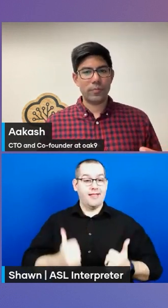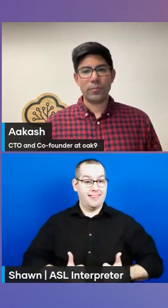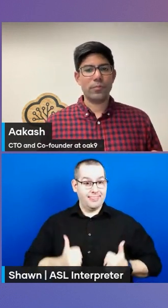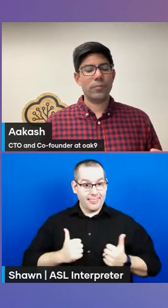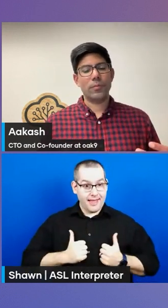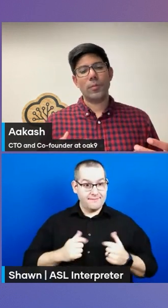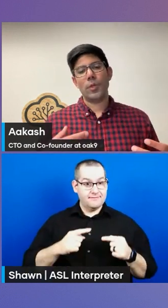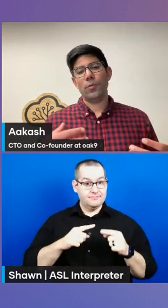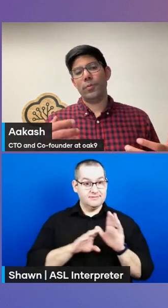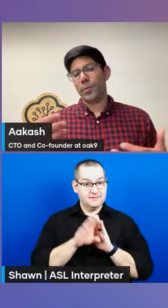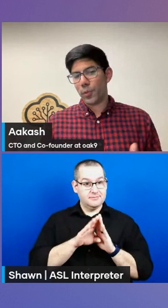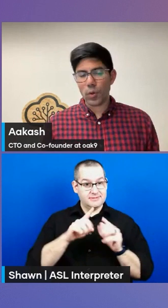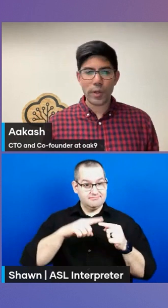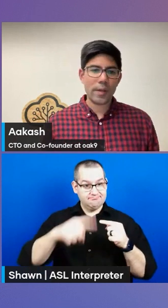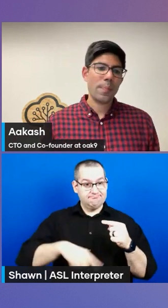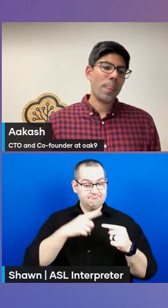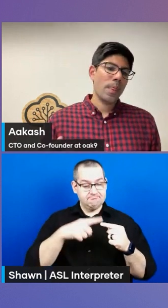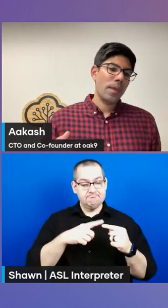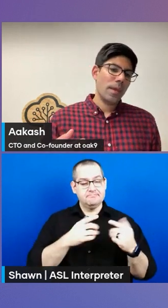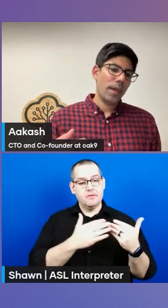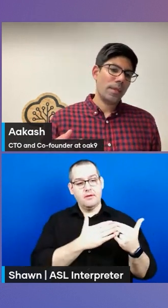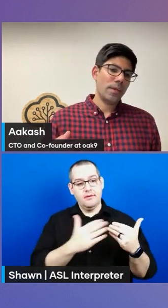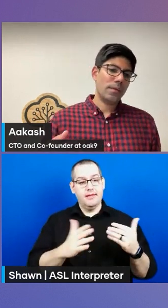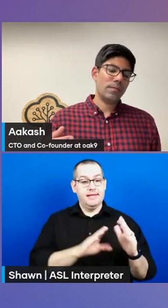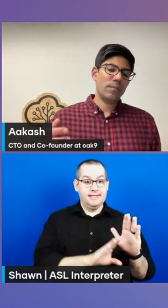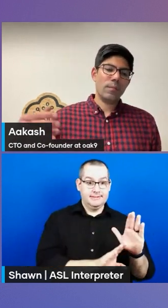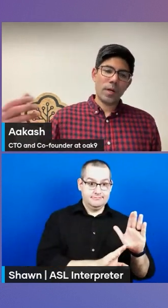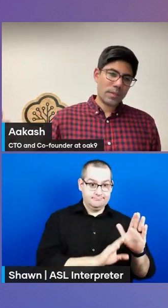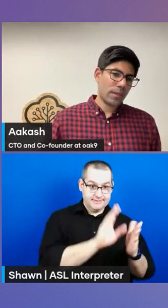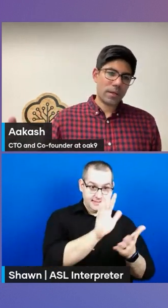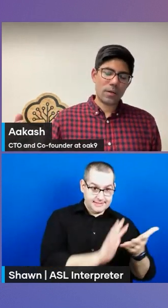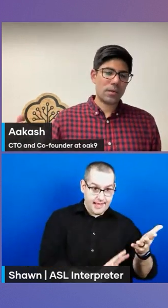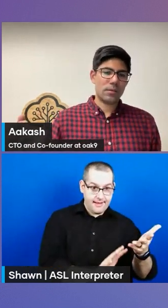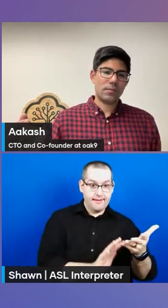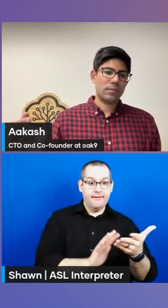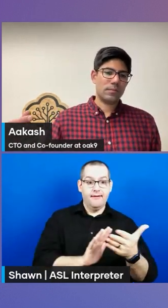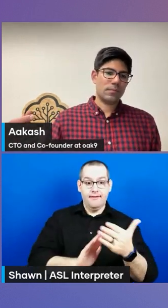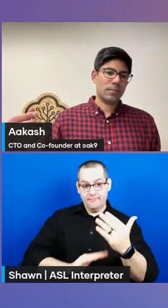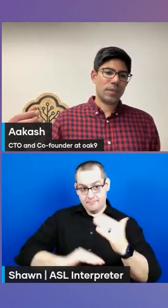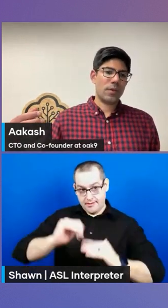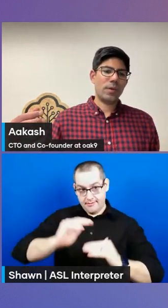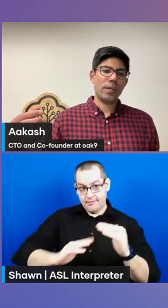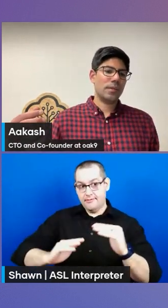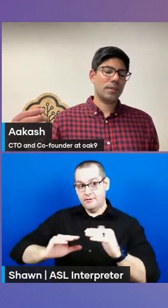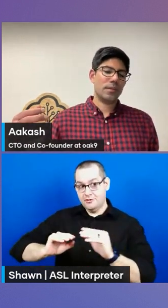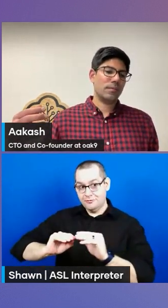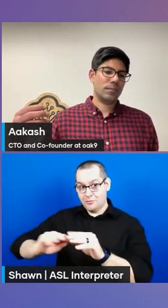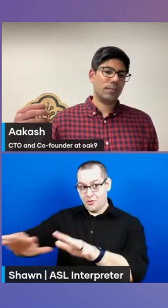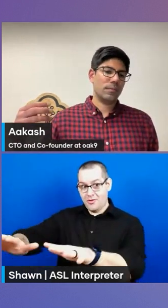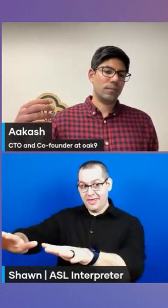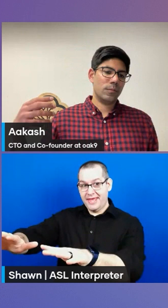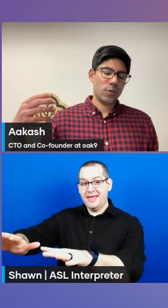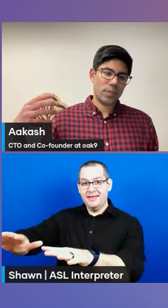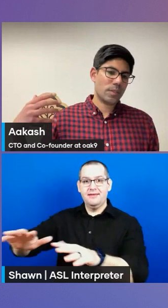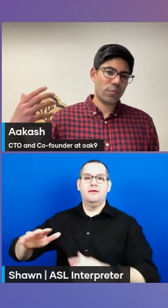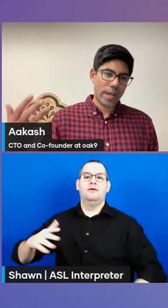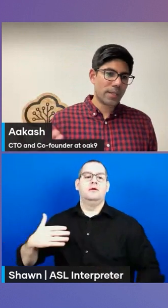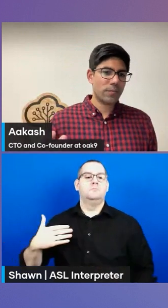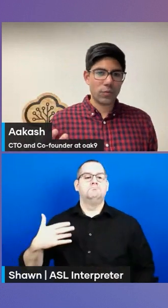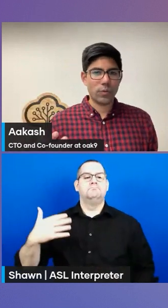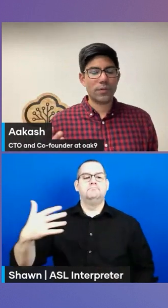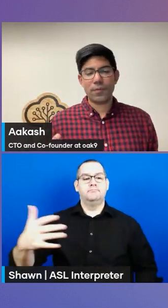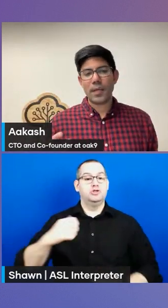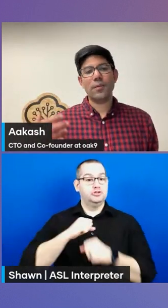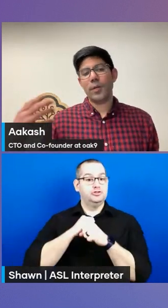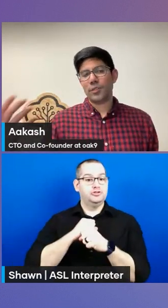build, you deploy, and then months later, security uses some